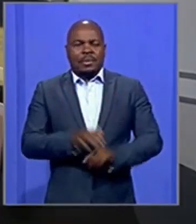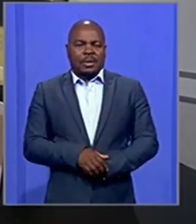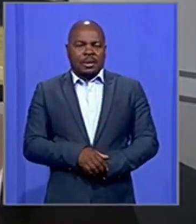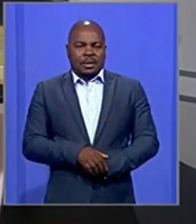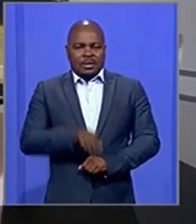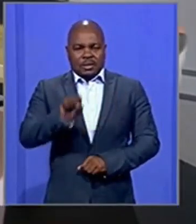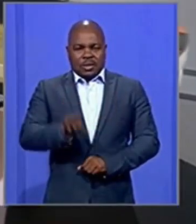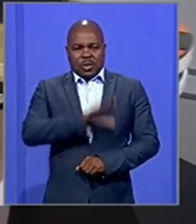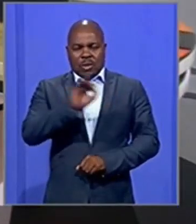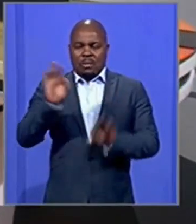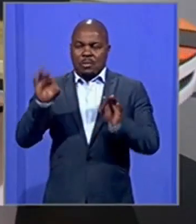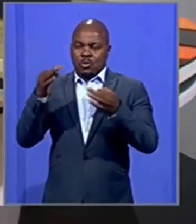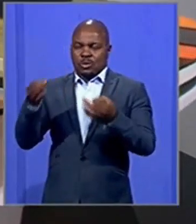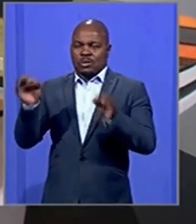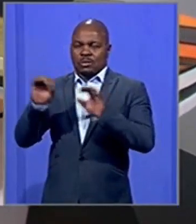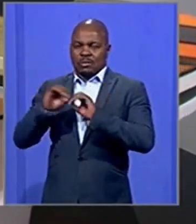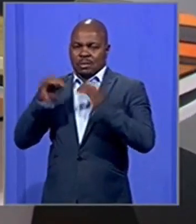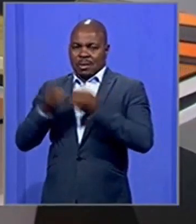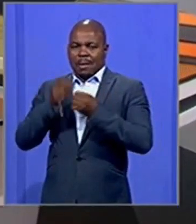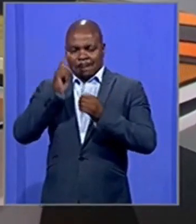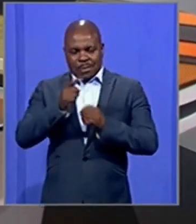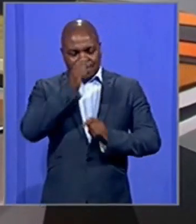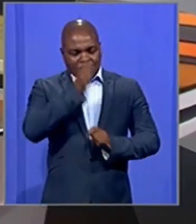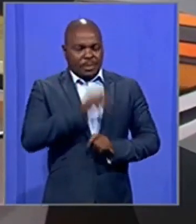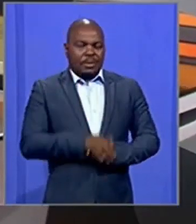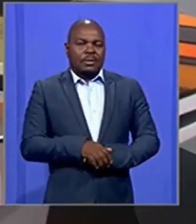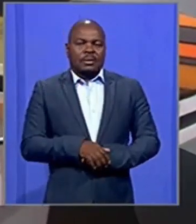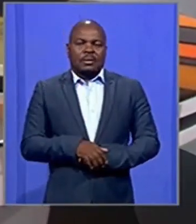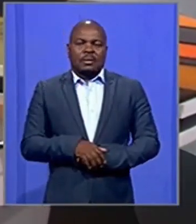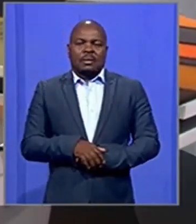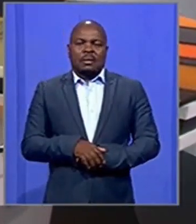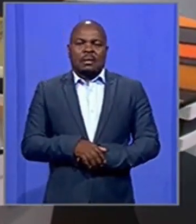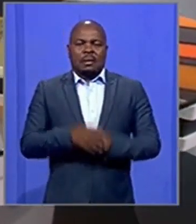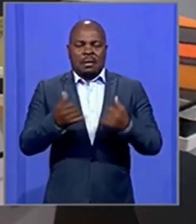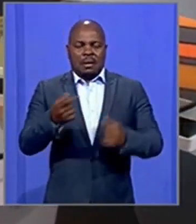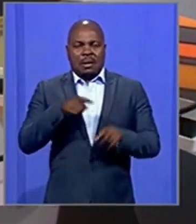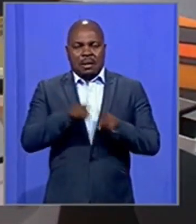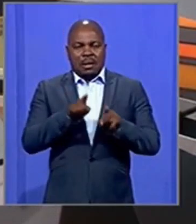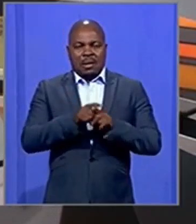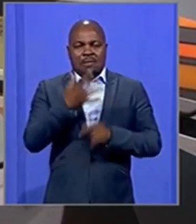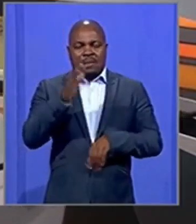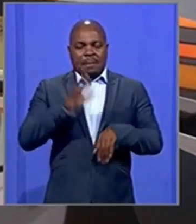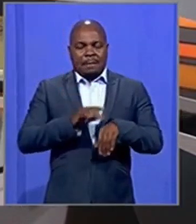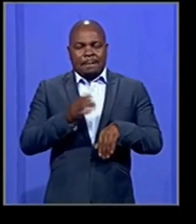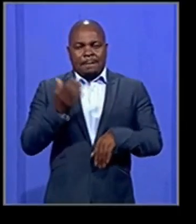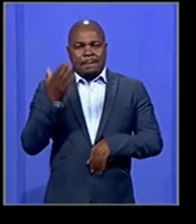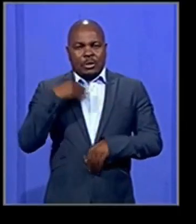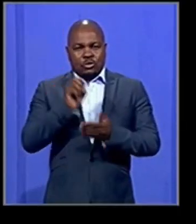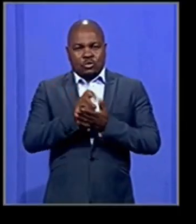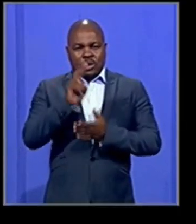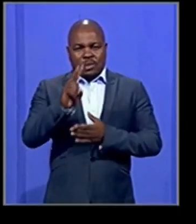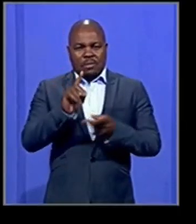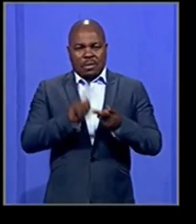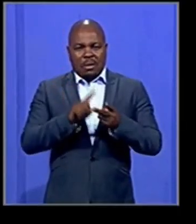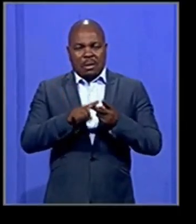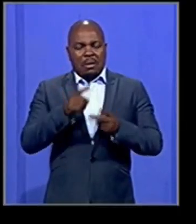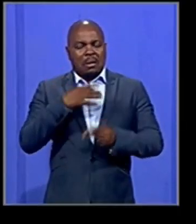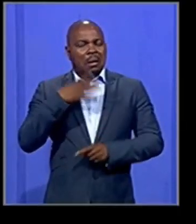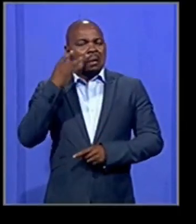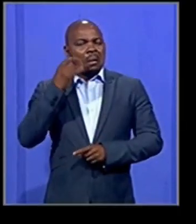African music industry. And now, this morning I said 12 a.m. I received a message